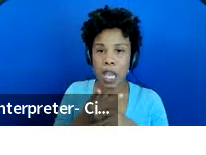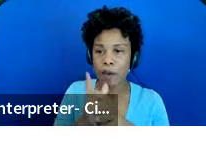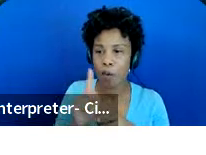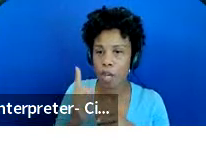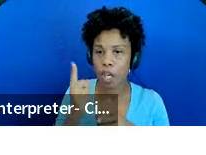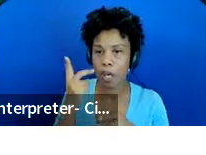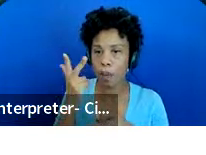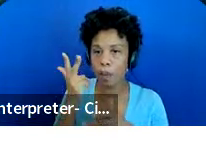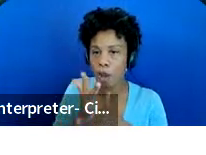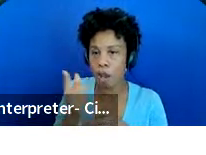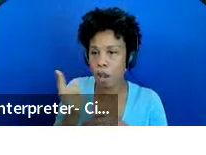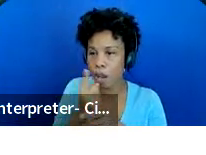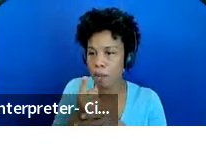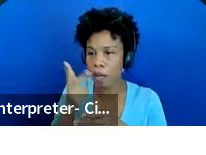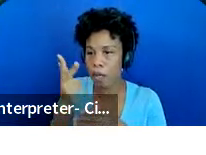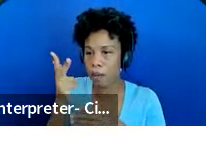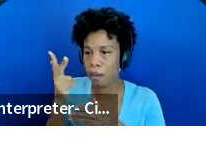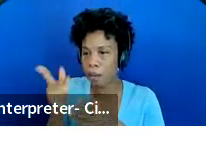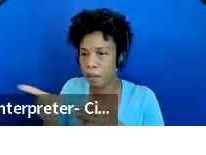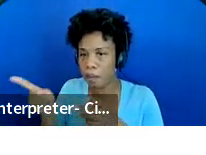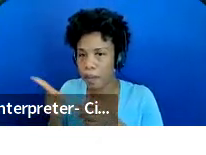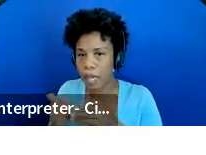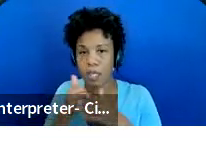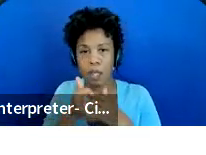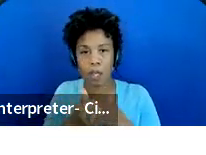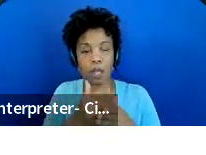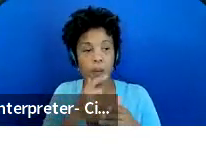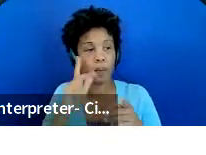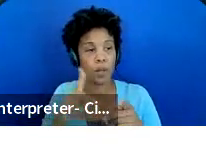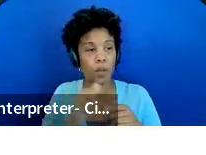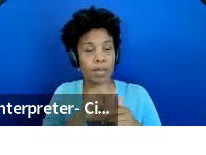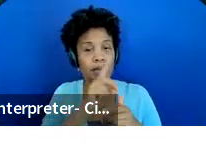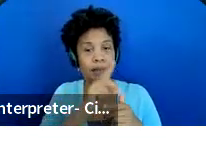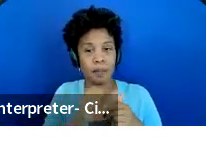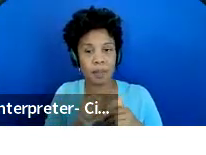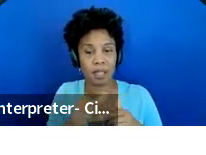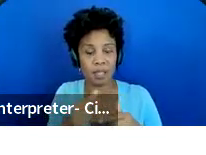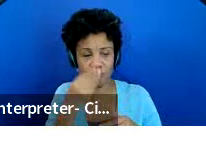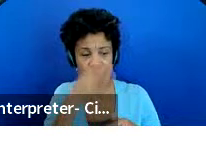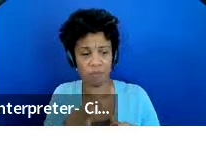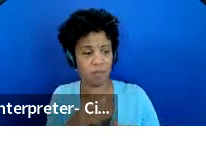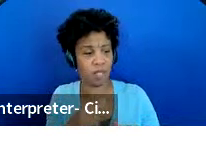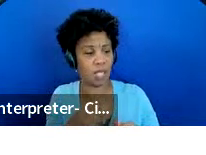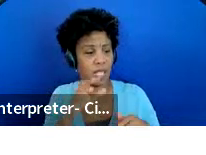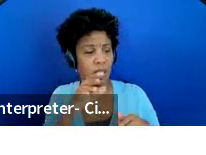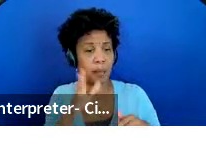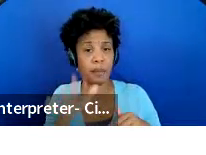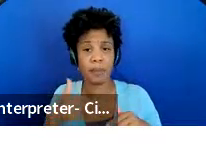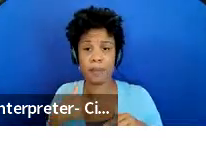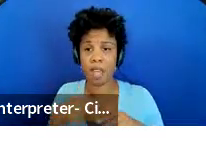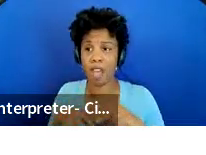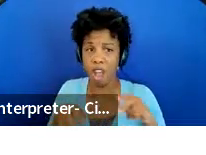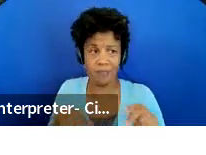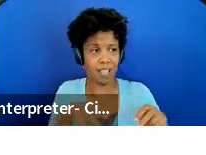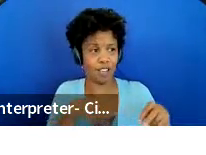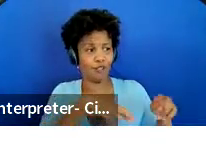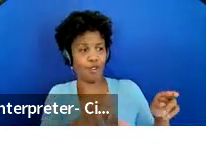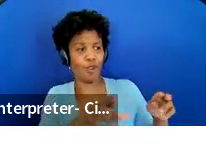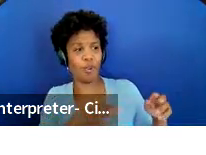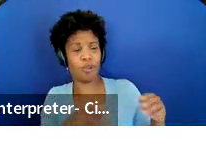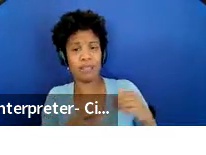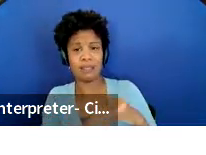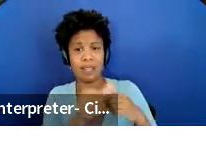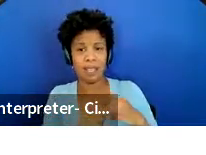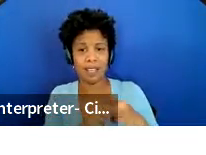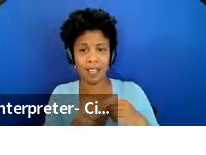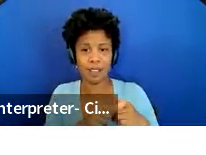complaints that they had with regards to taxi drivers and how they were treated by taxi drivers. Now, overall, linked to a point that I